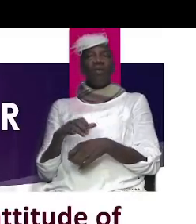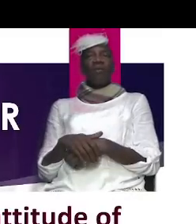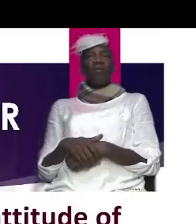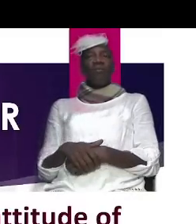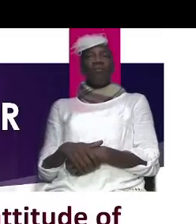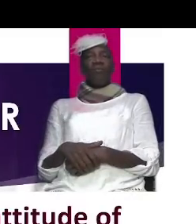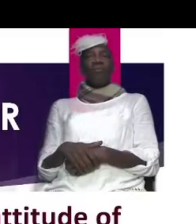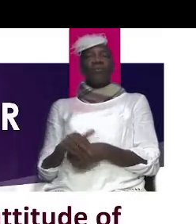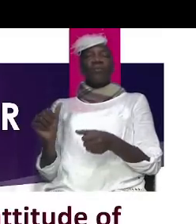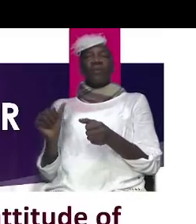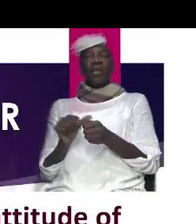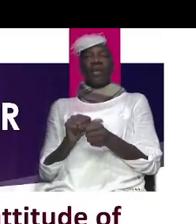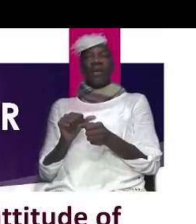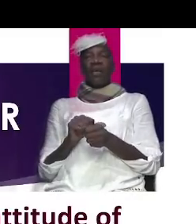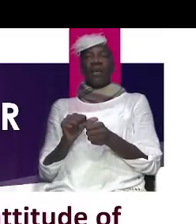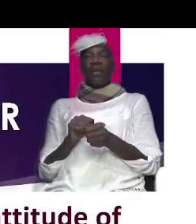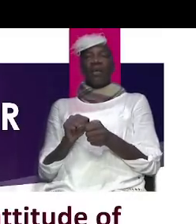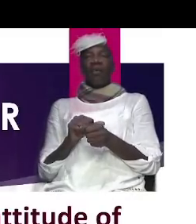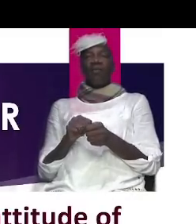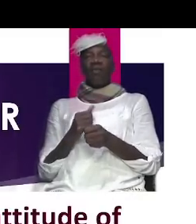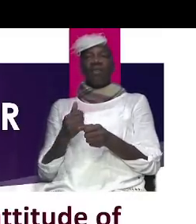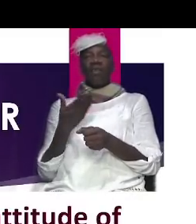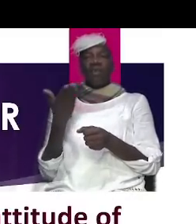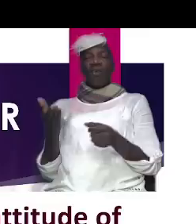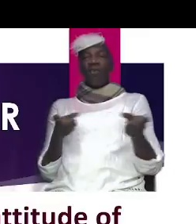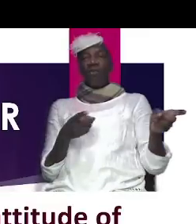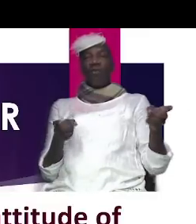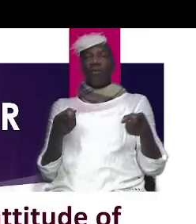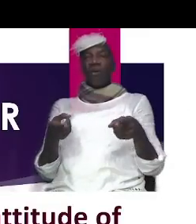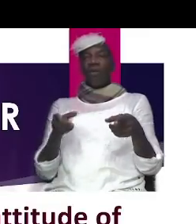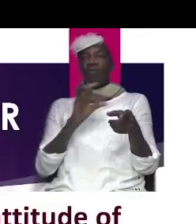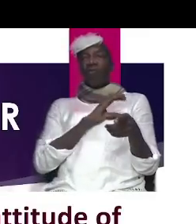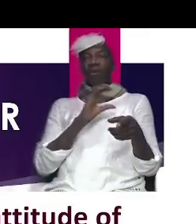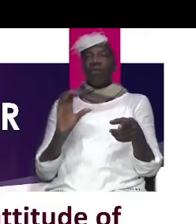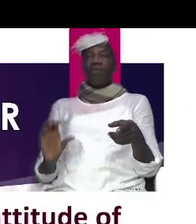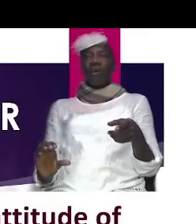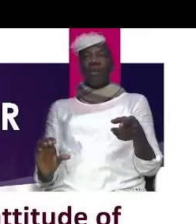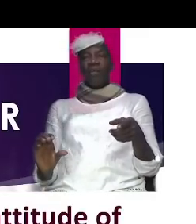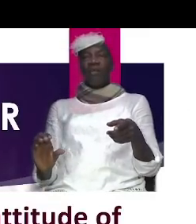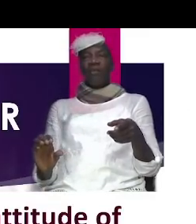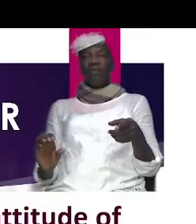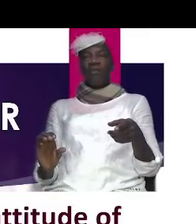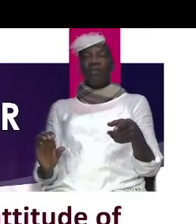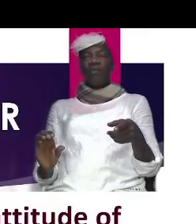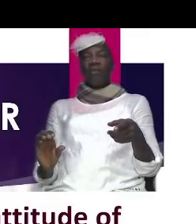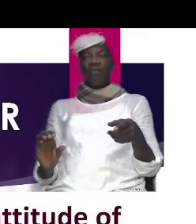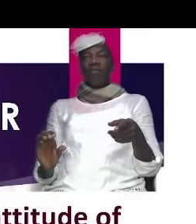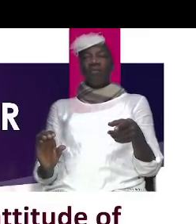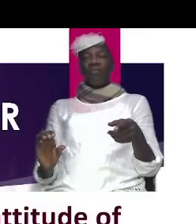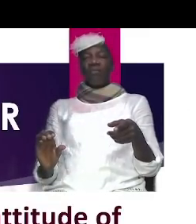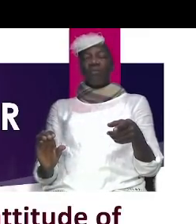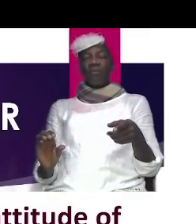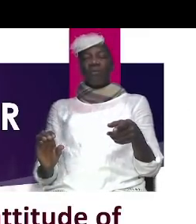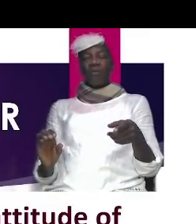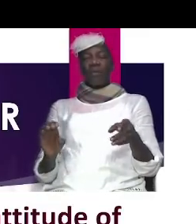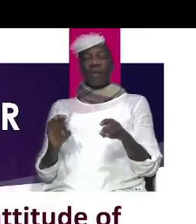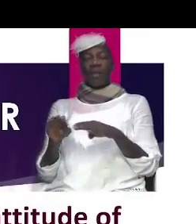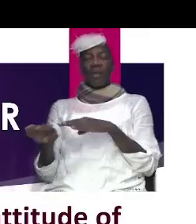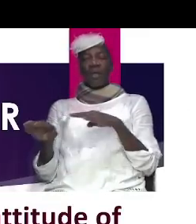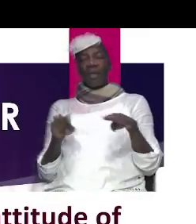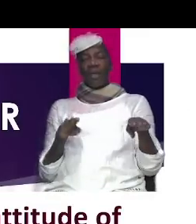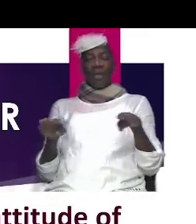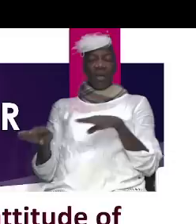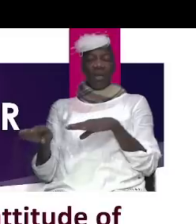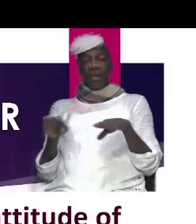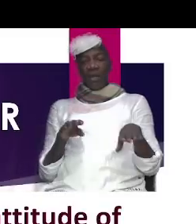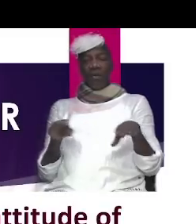in everything that we are doing for Christ, both in the house and in our general walk with Almighty